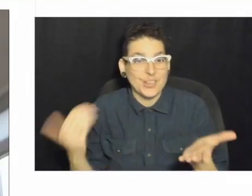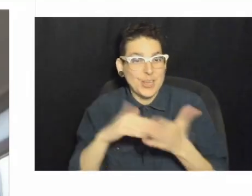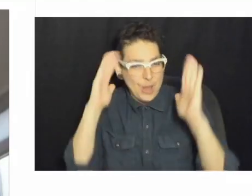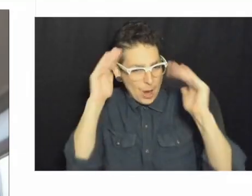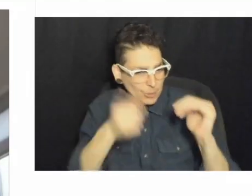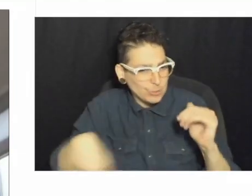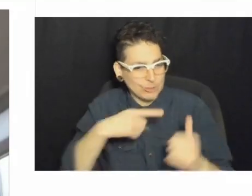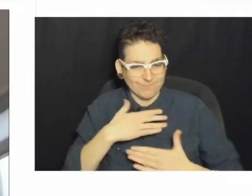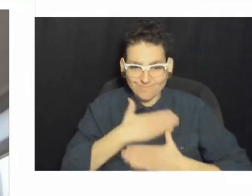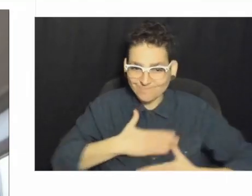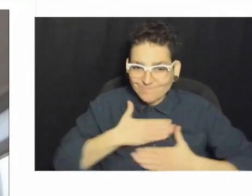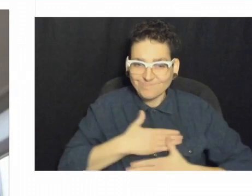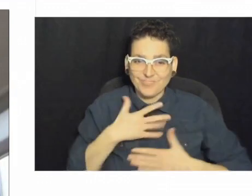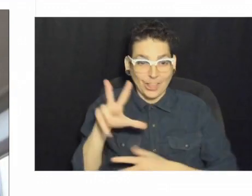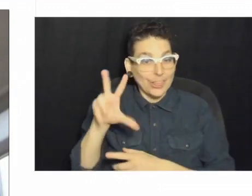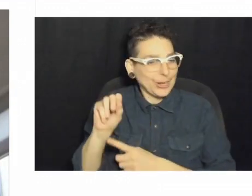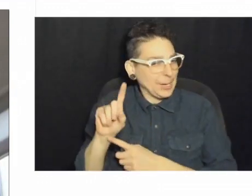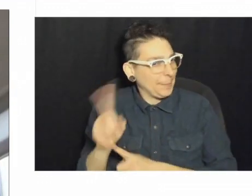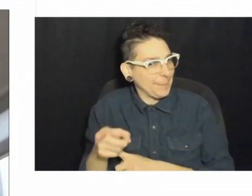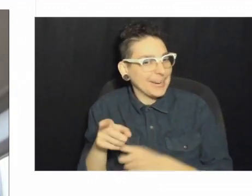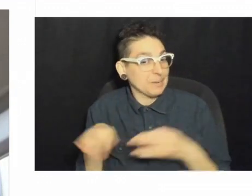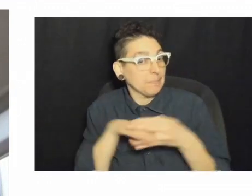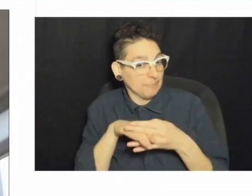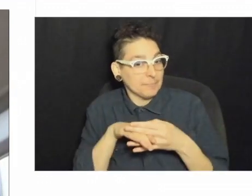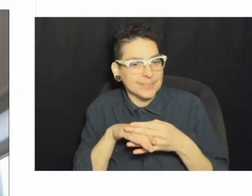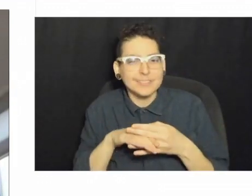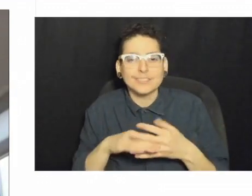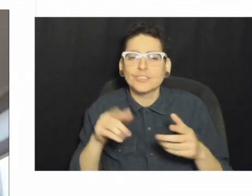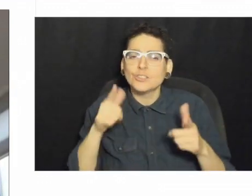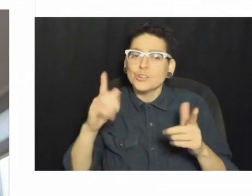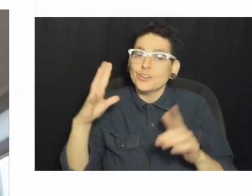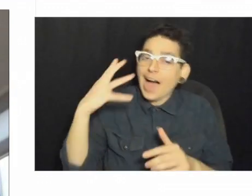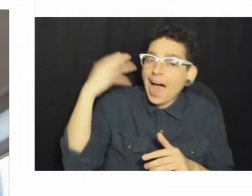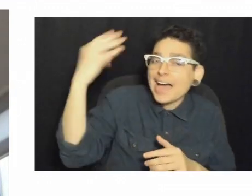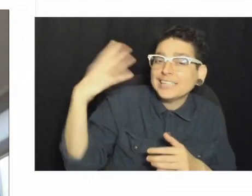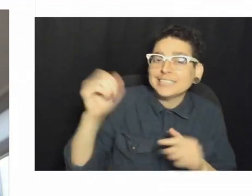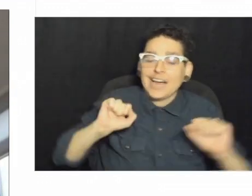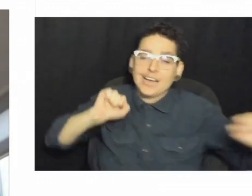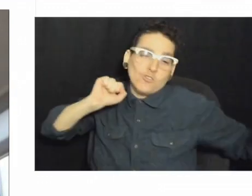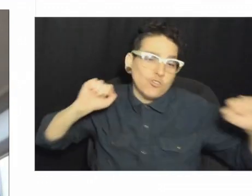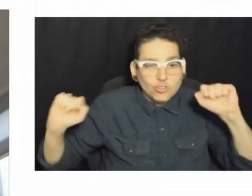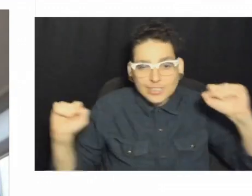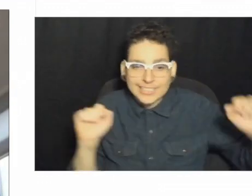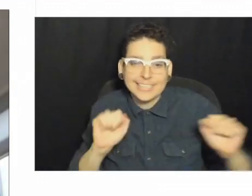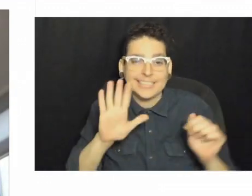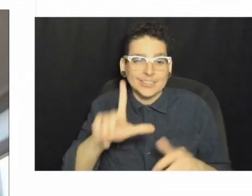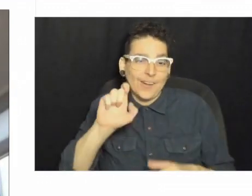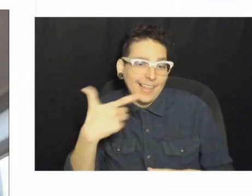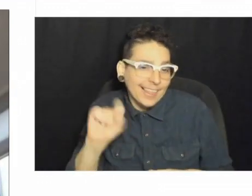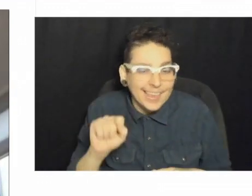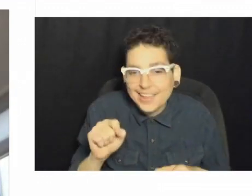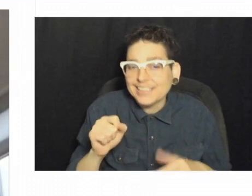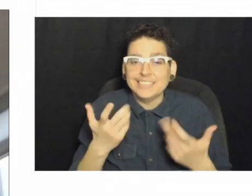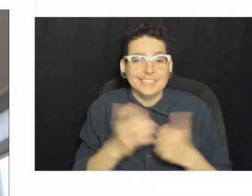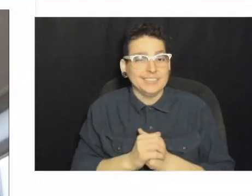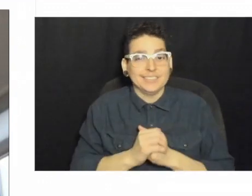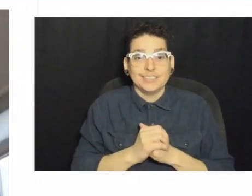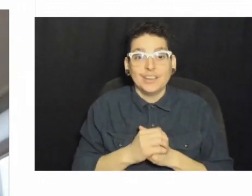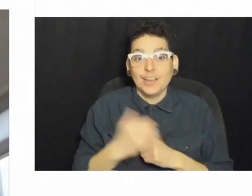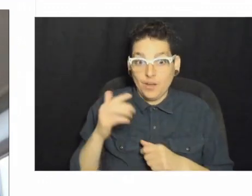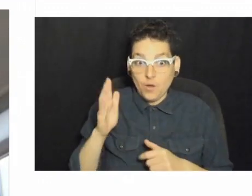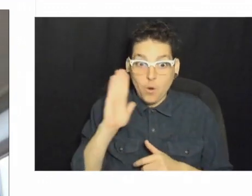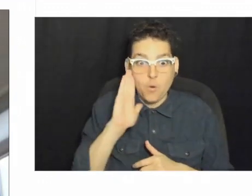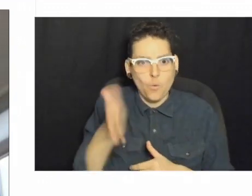legs. My name is Sarah Lunsford, and we're going to be doing Recording in progress. More participatory session